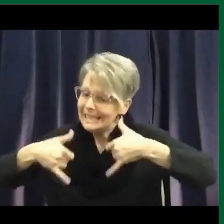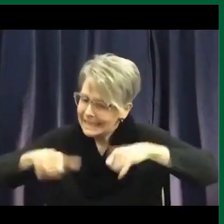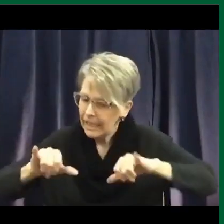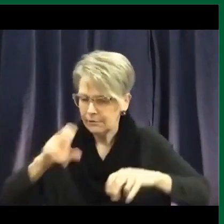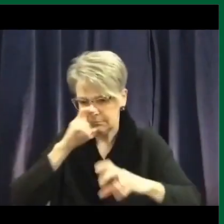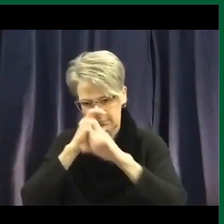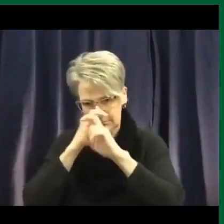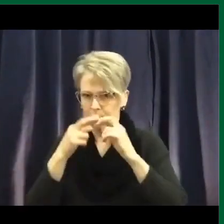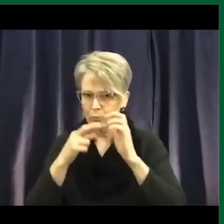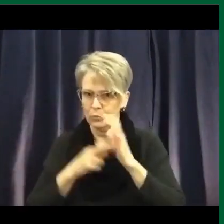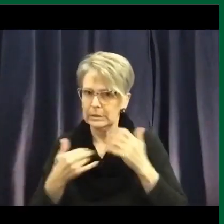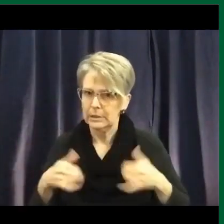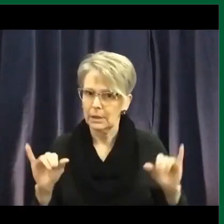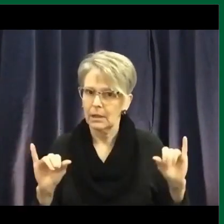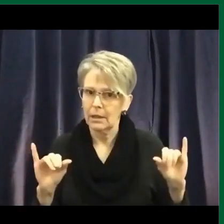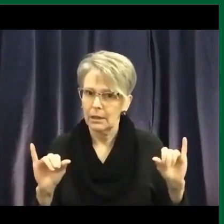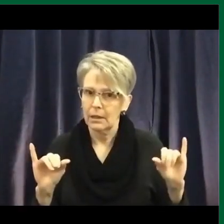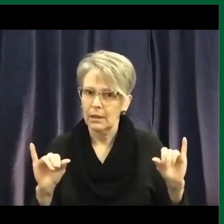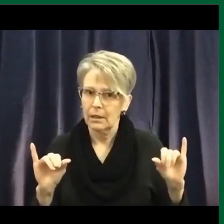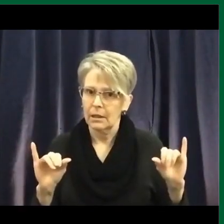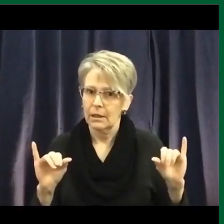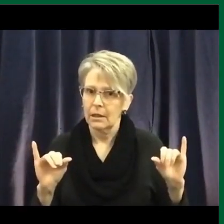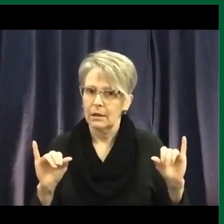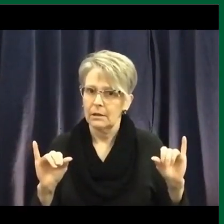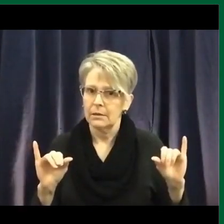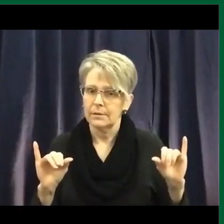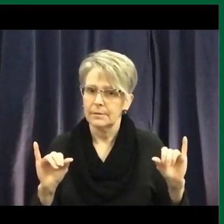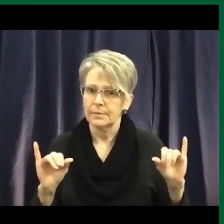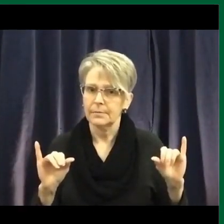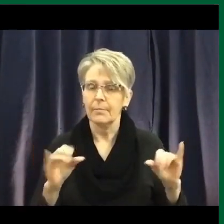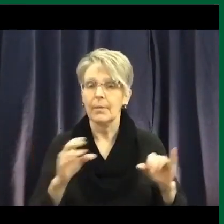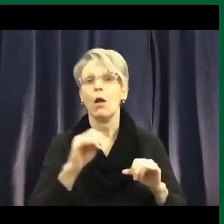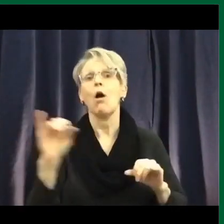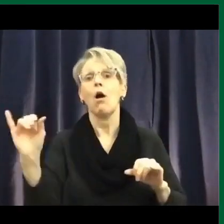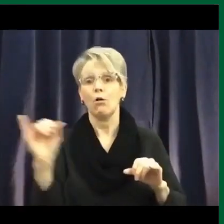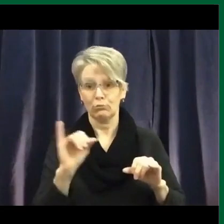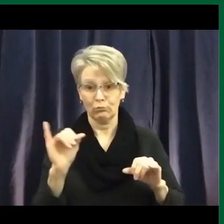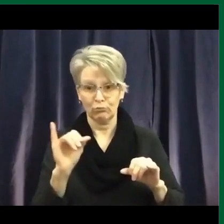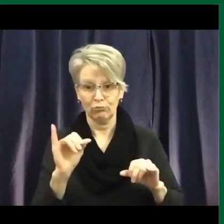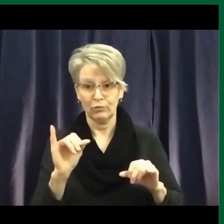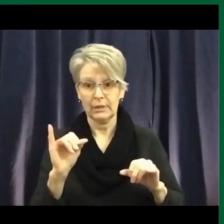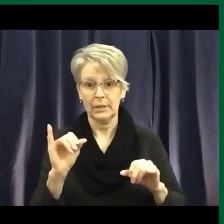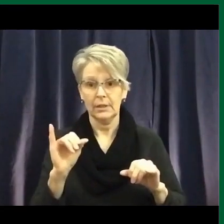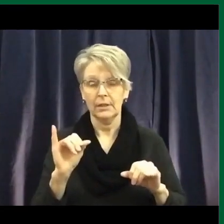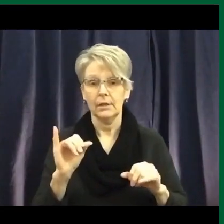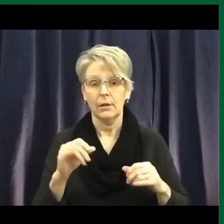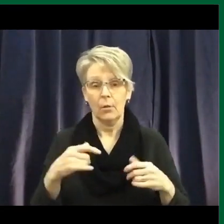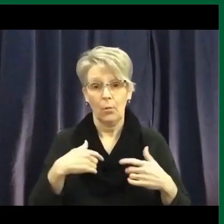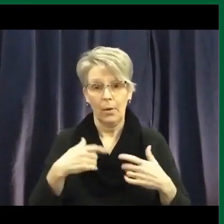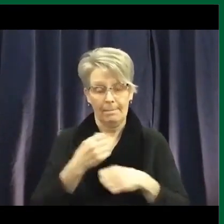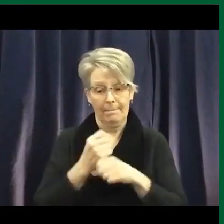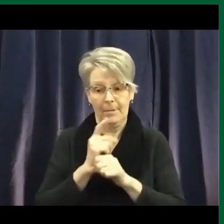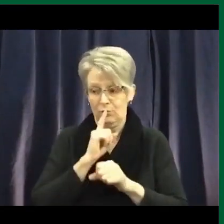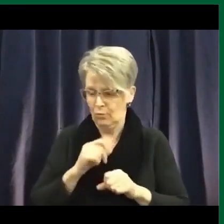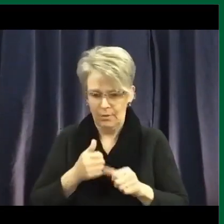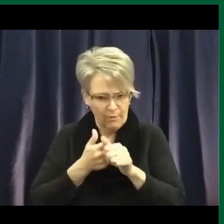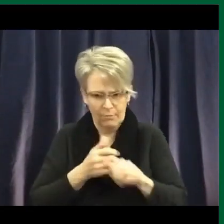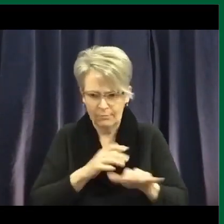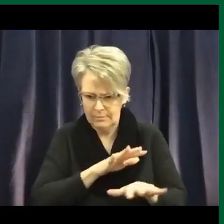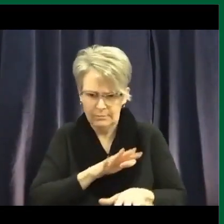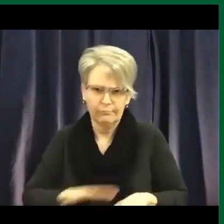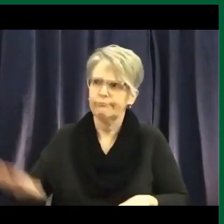of those instances, as well as the measures remain at this time in place across the